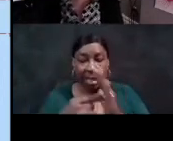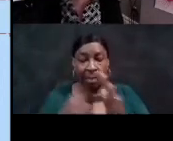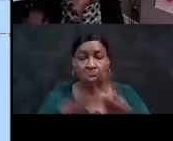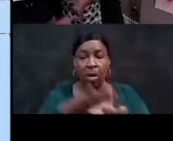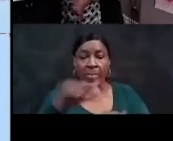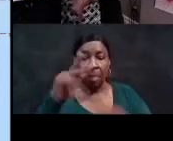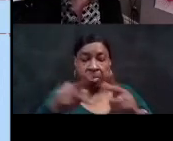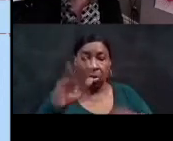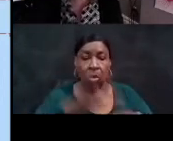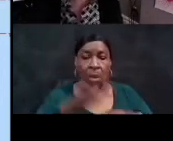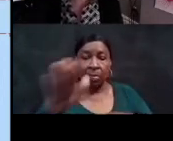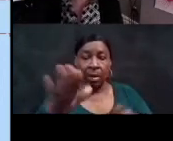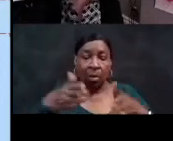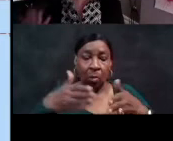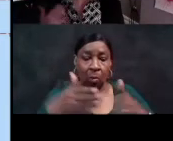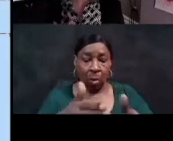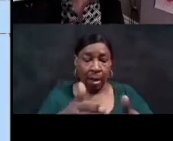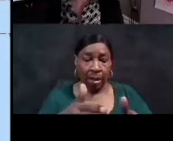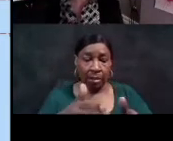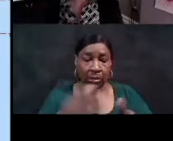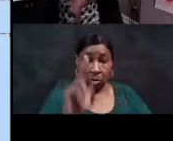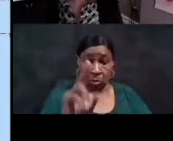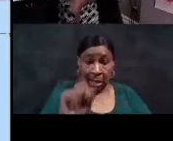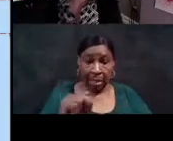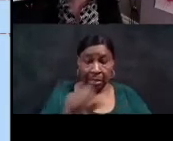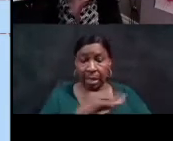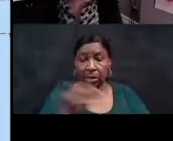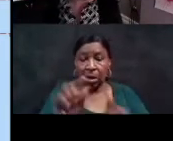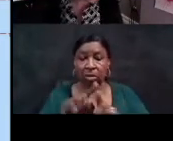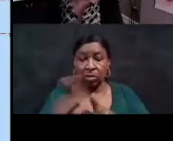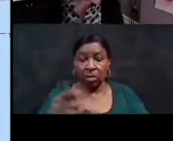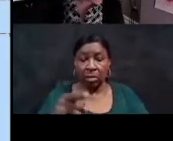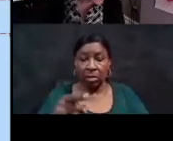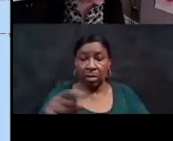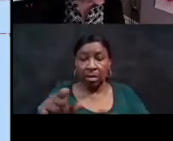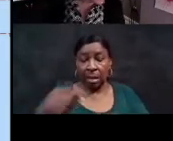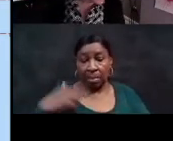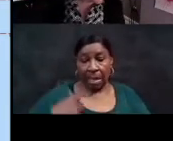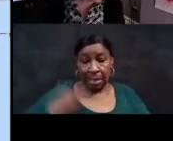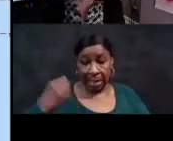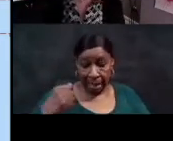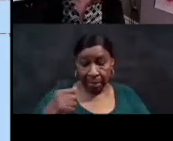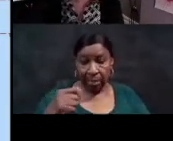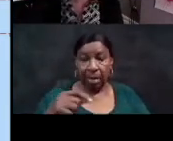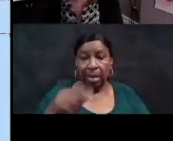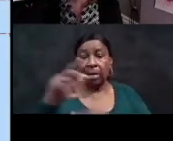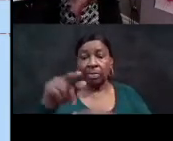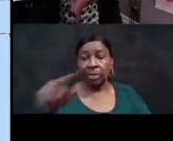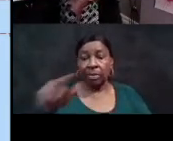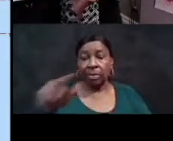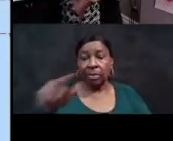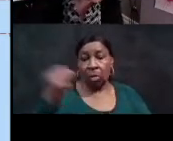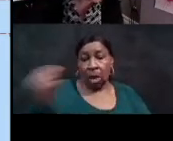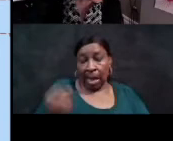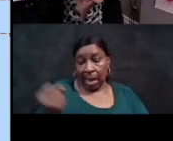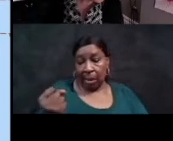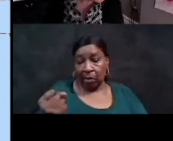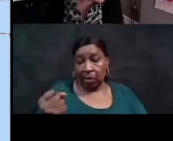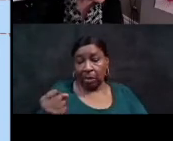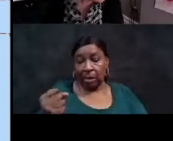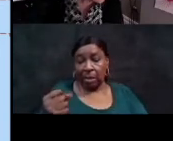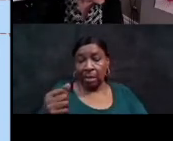are increasingly being detained, and formally so through policy outside of the United States, so in